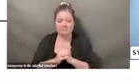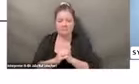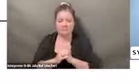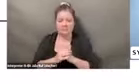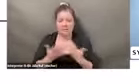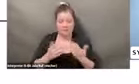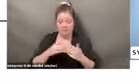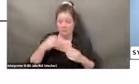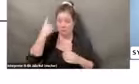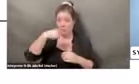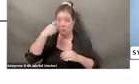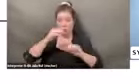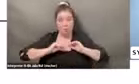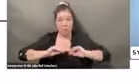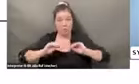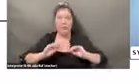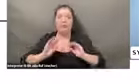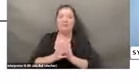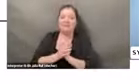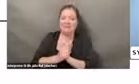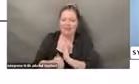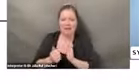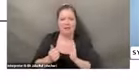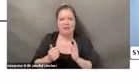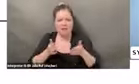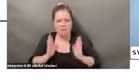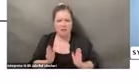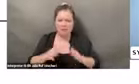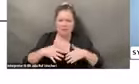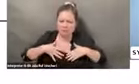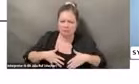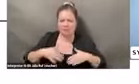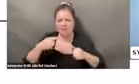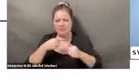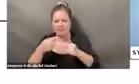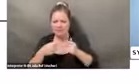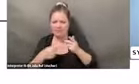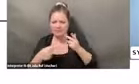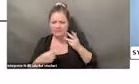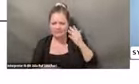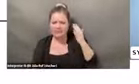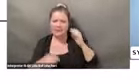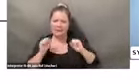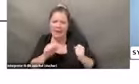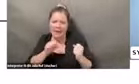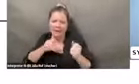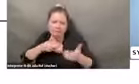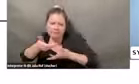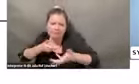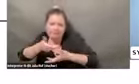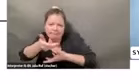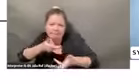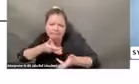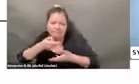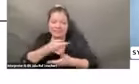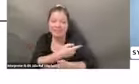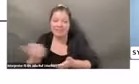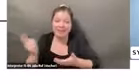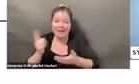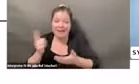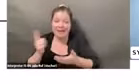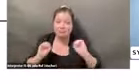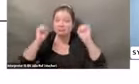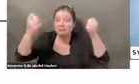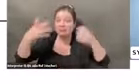that are necessary to ensure maximum engagement and efficiency, as well as guidance on how